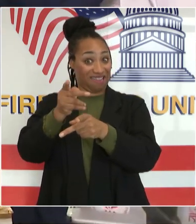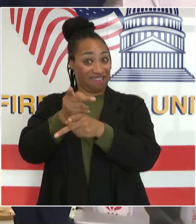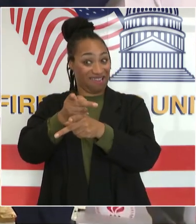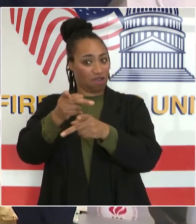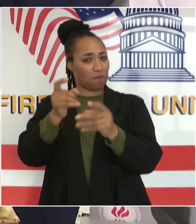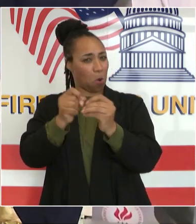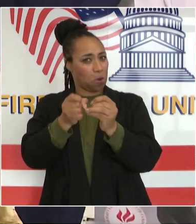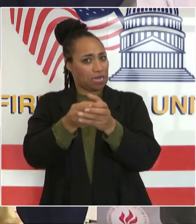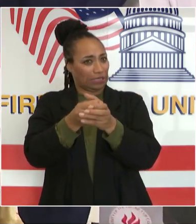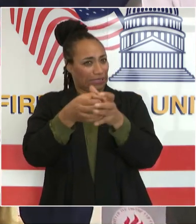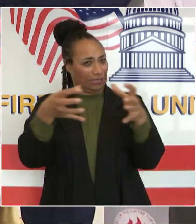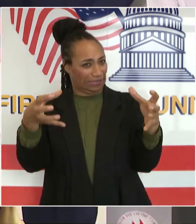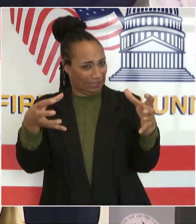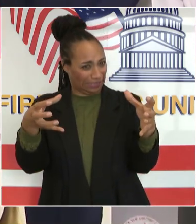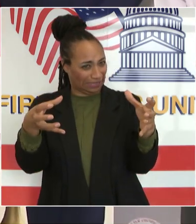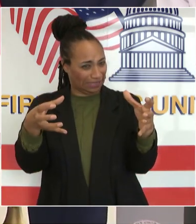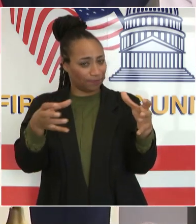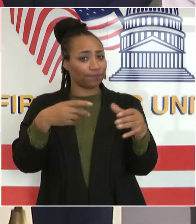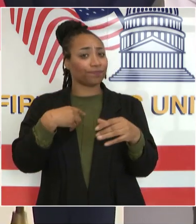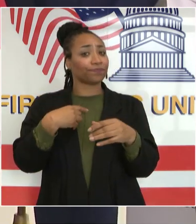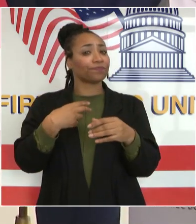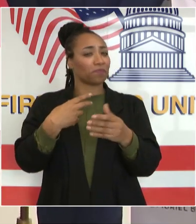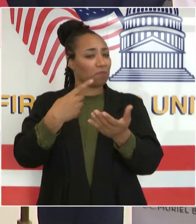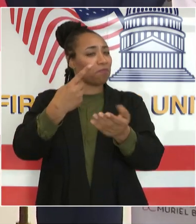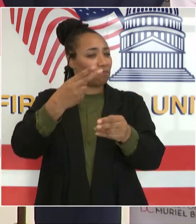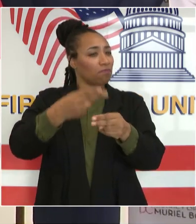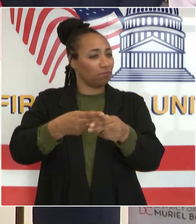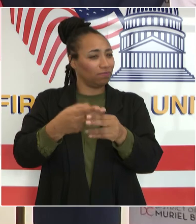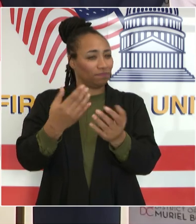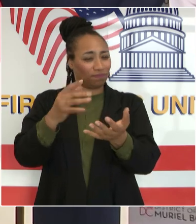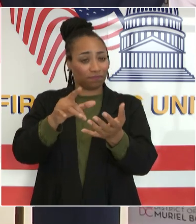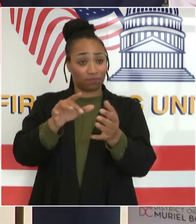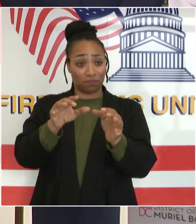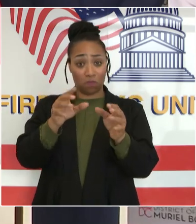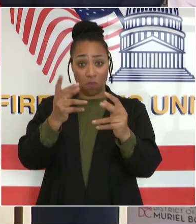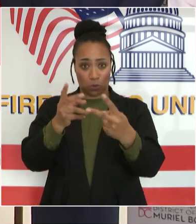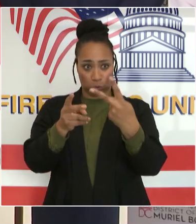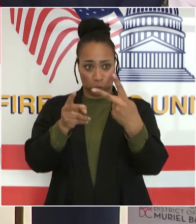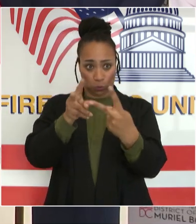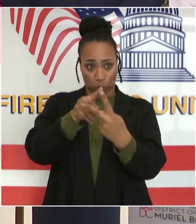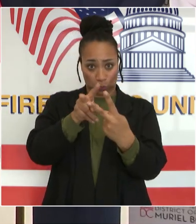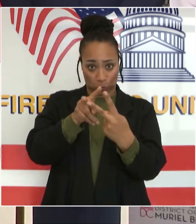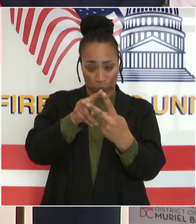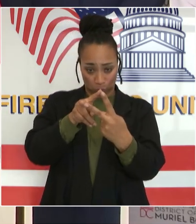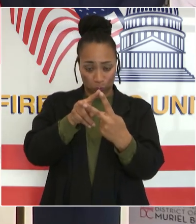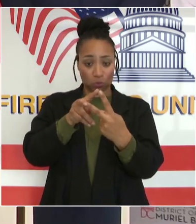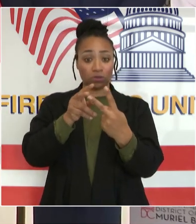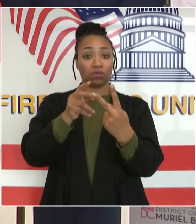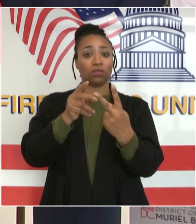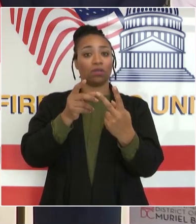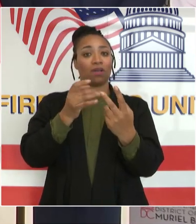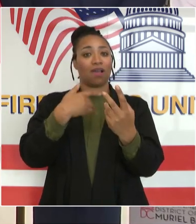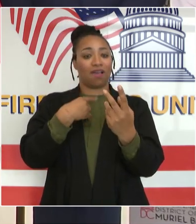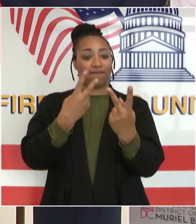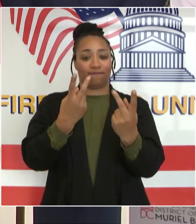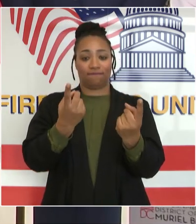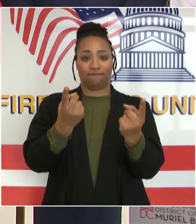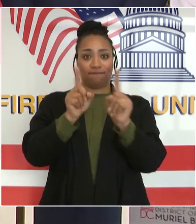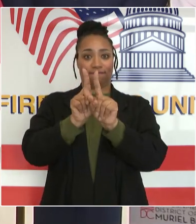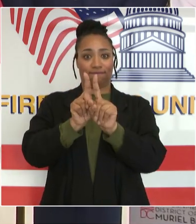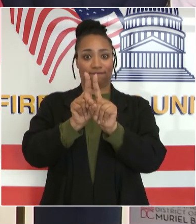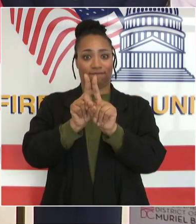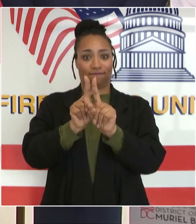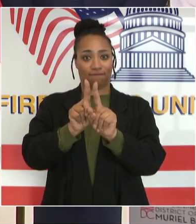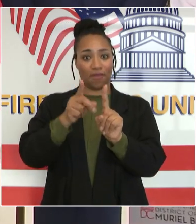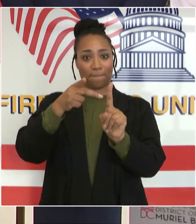about how often you should have 2 paramedics on the scene and the time it takes to get there. We're close to meeting that goal, and we think by having more paramedics, we'd be able to